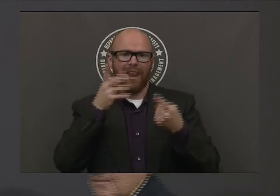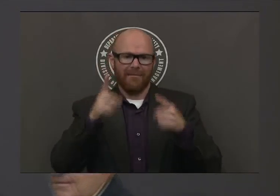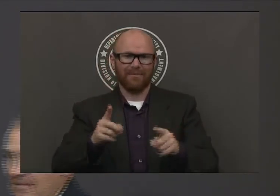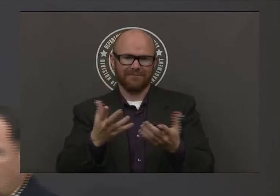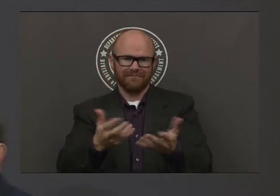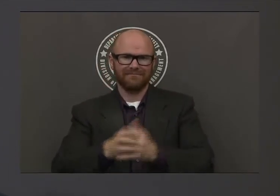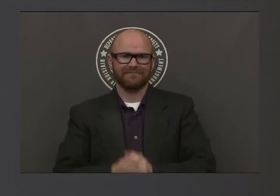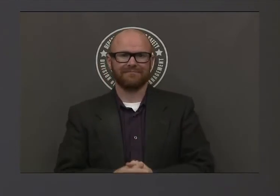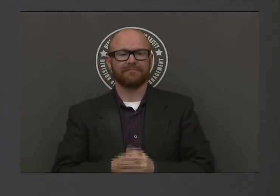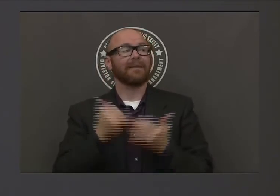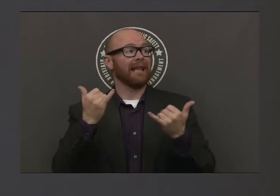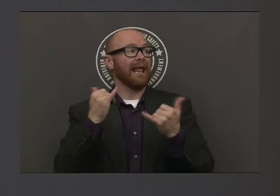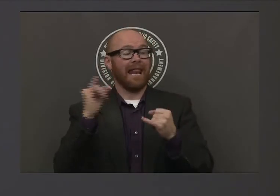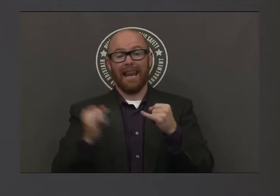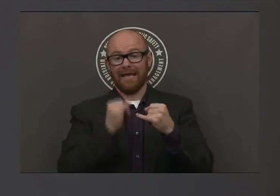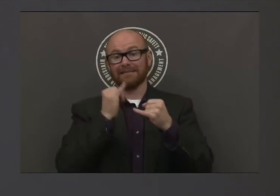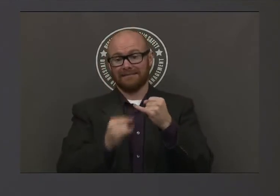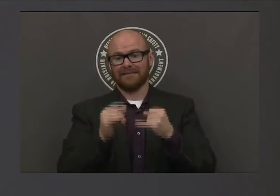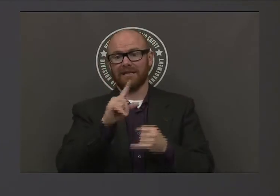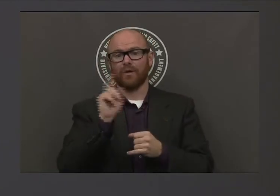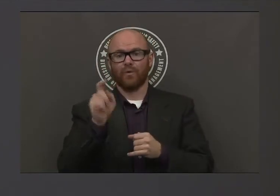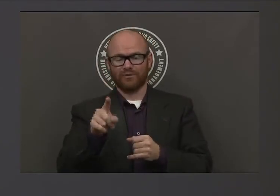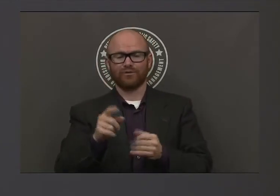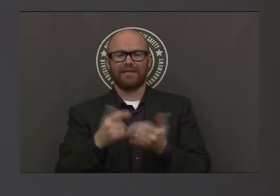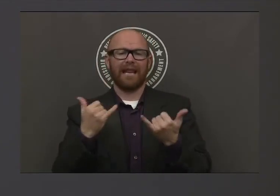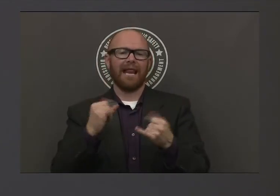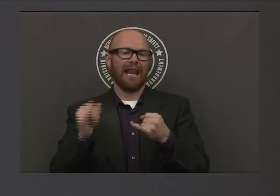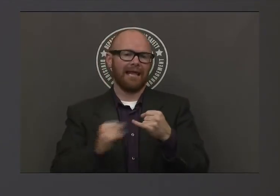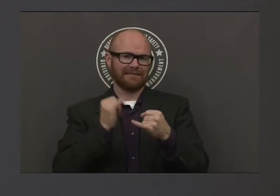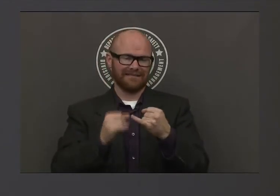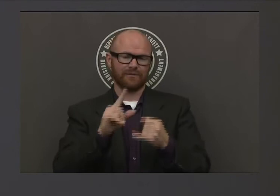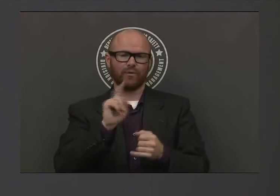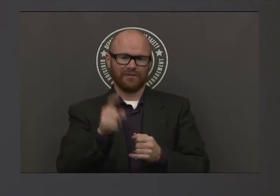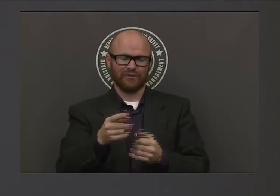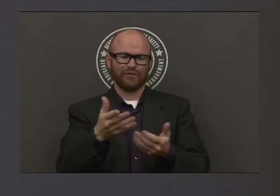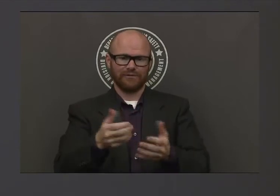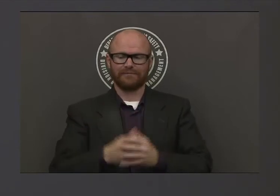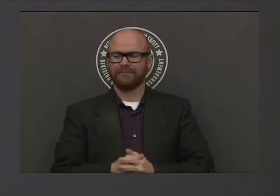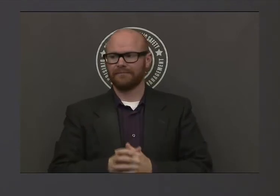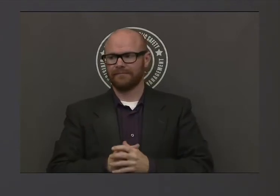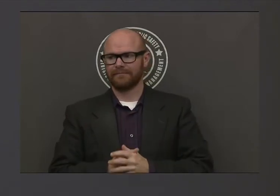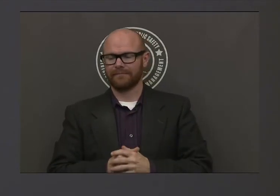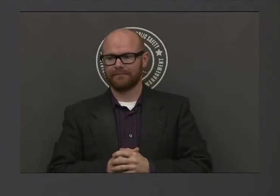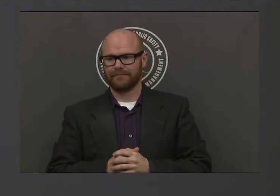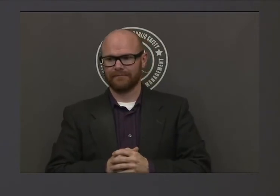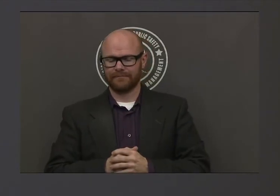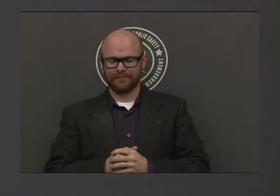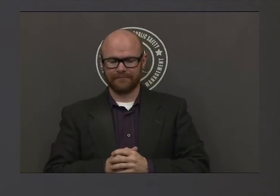Okay, the last question.